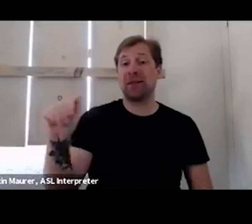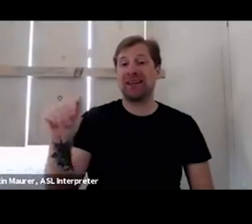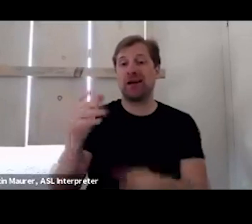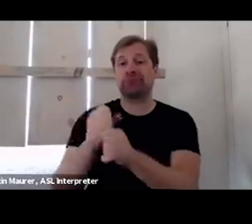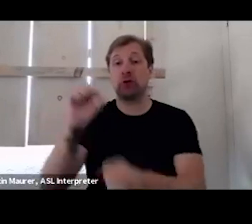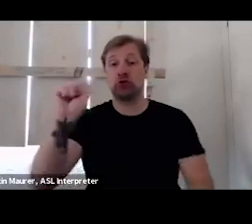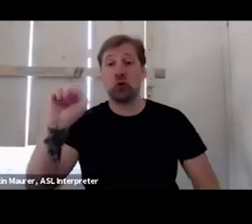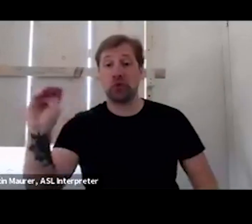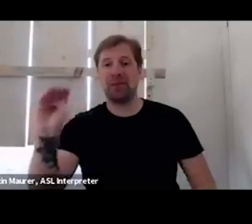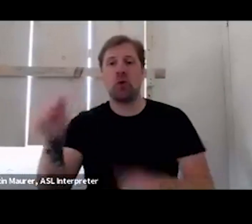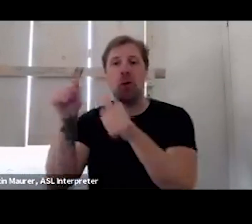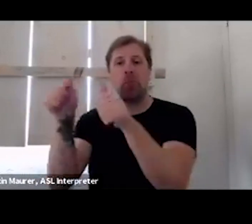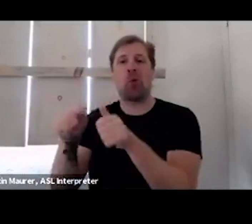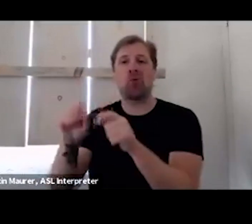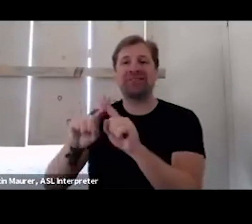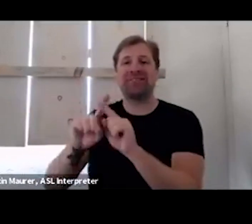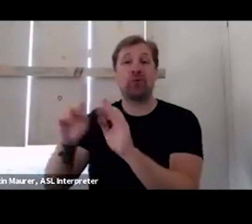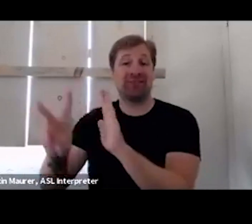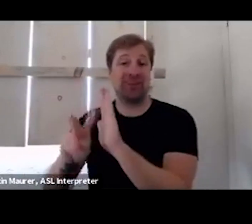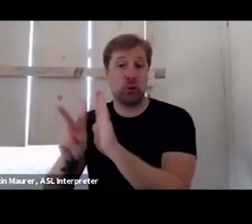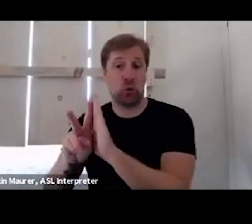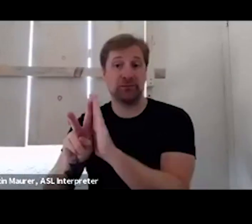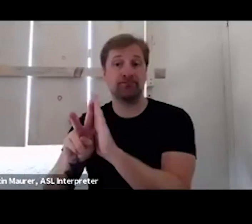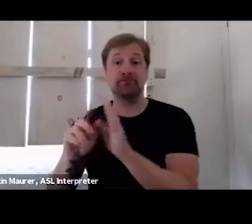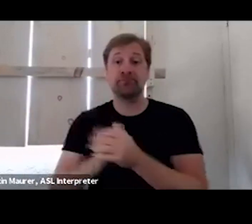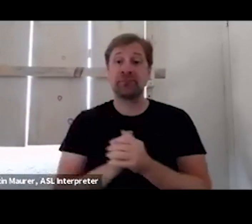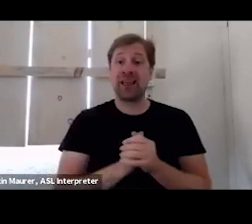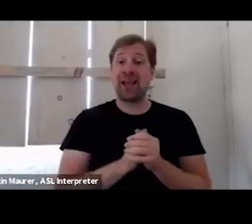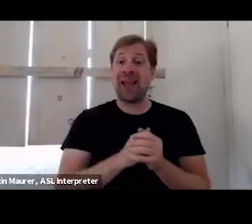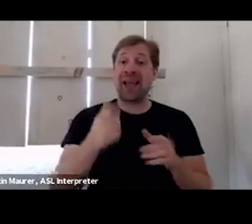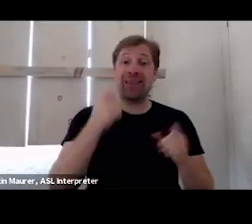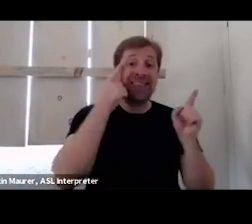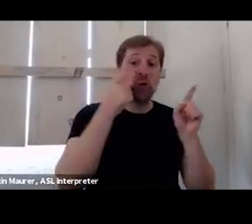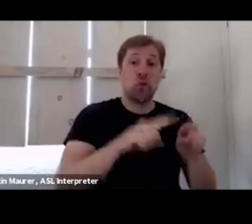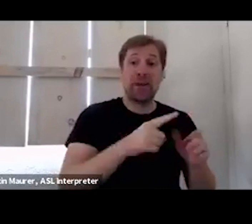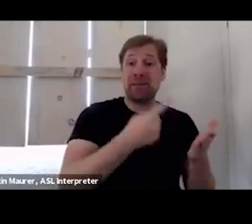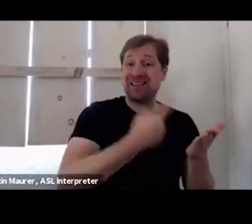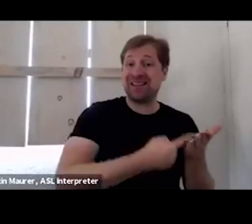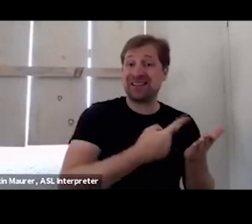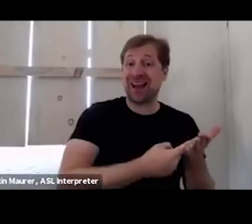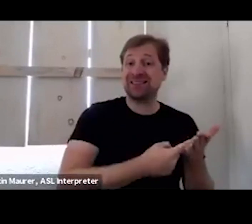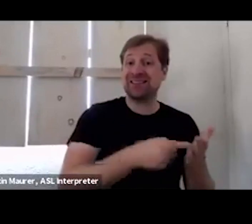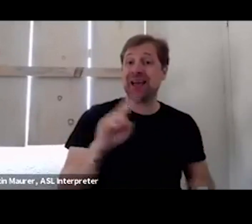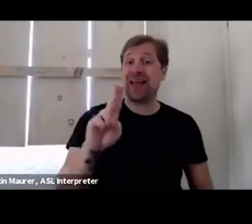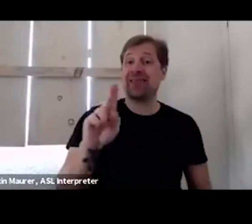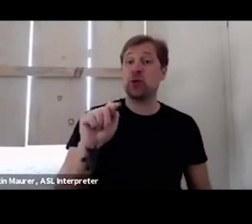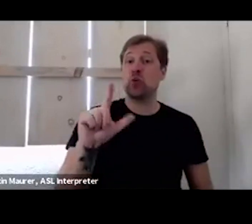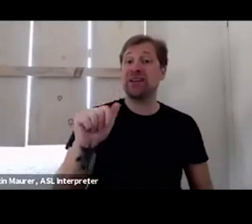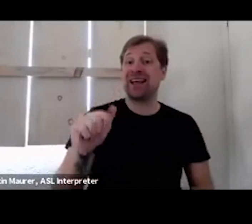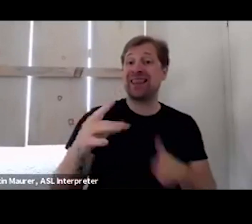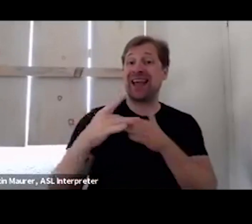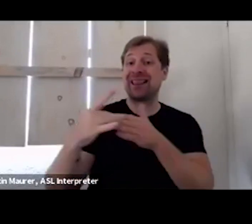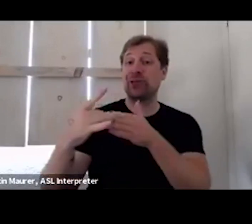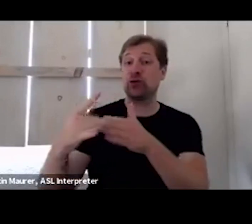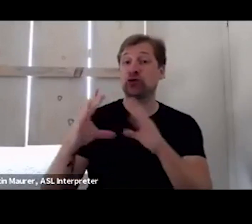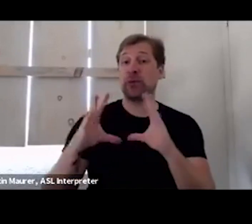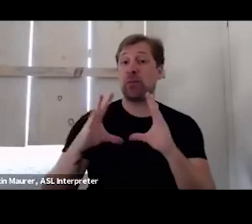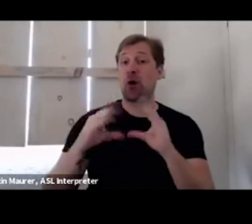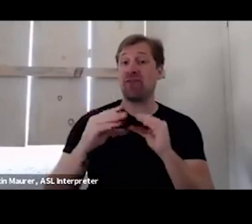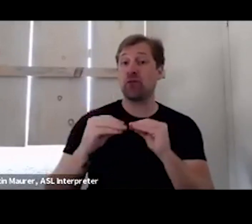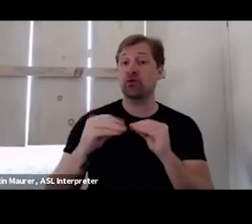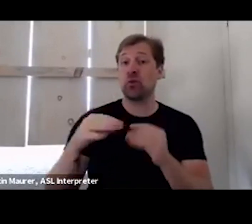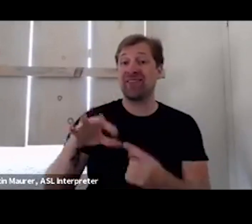7th, an agreement discussed at the UTLA Leadership Conference with special